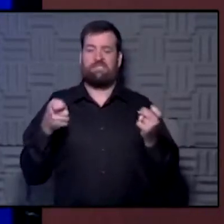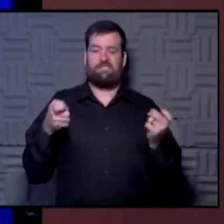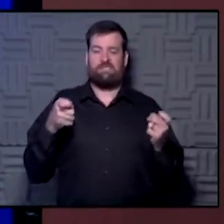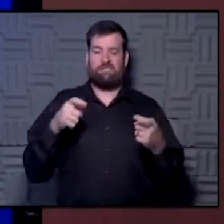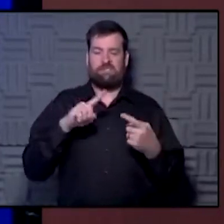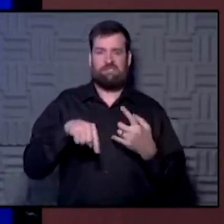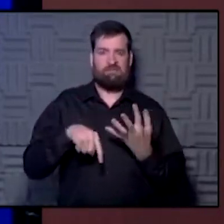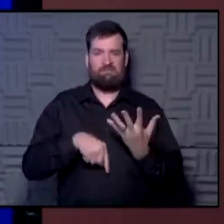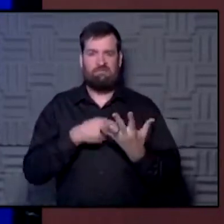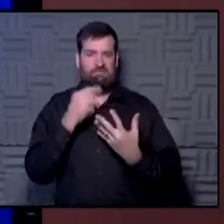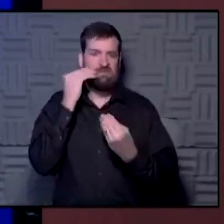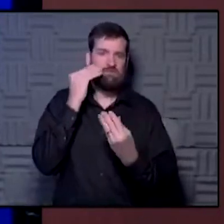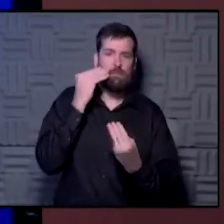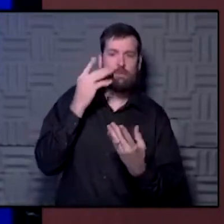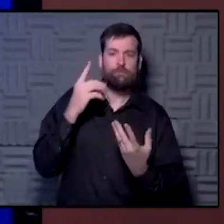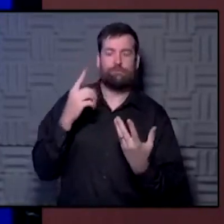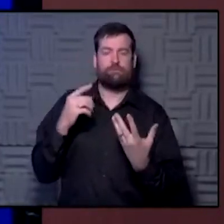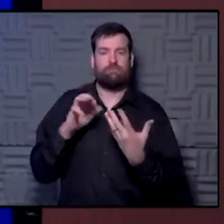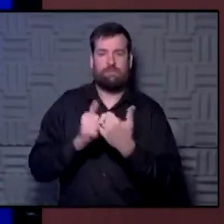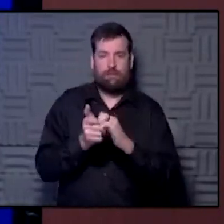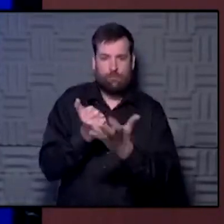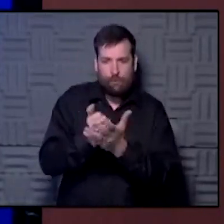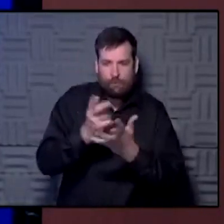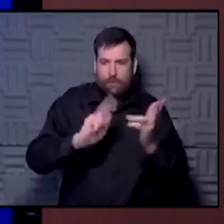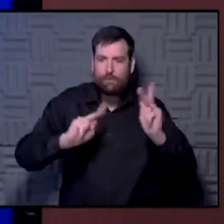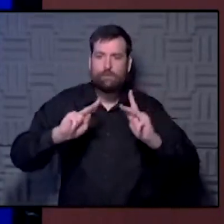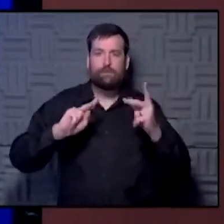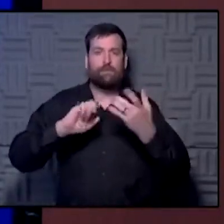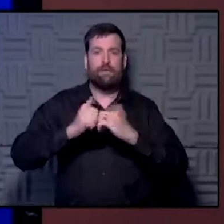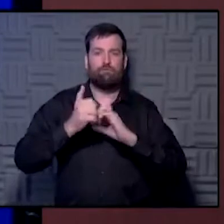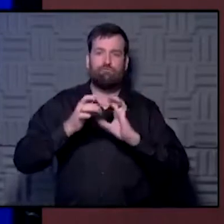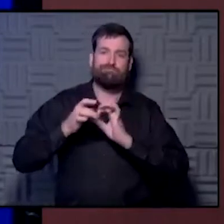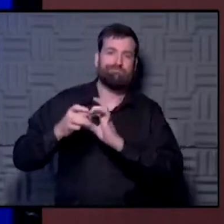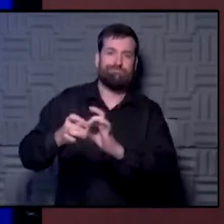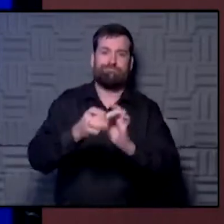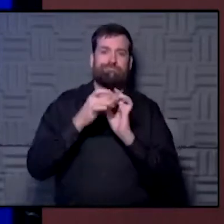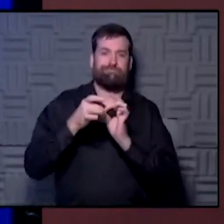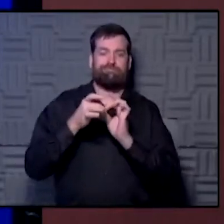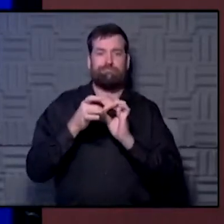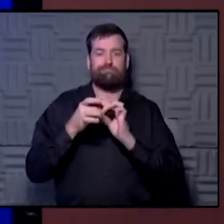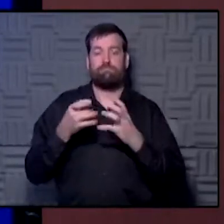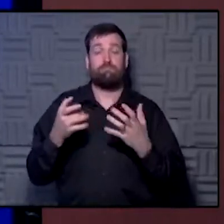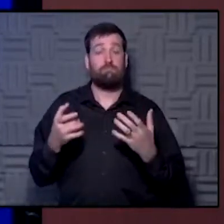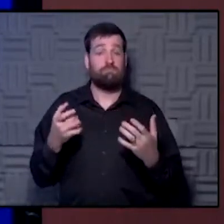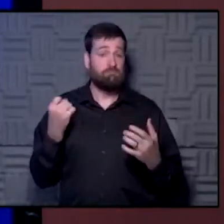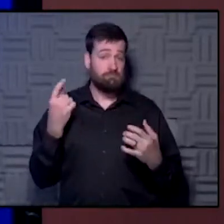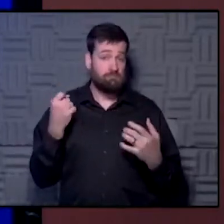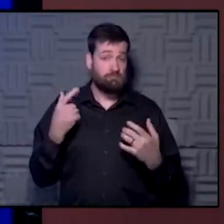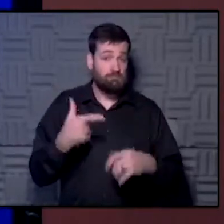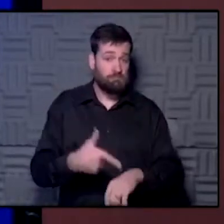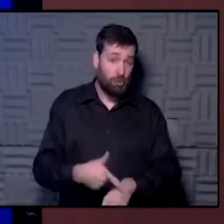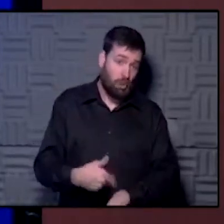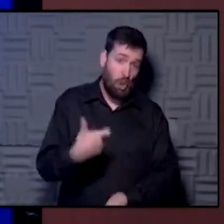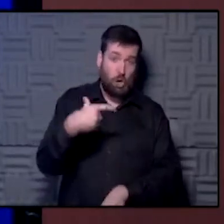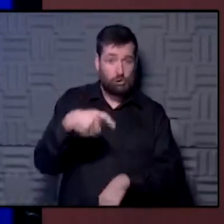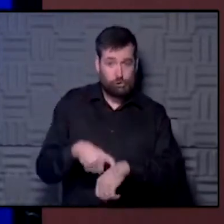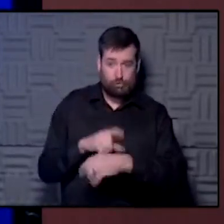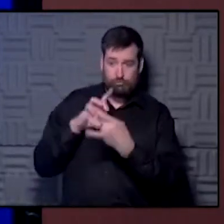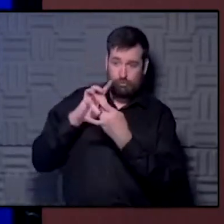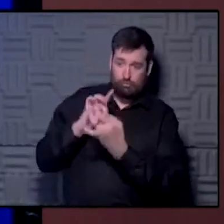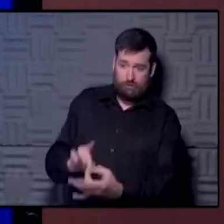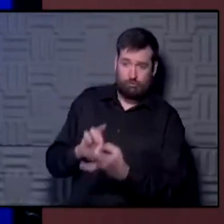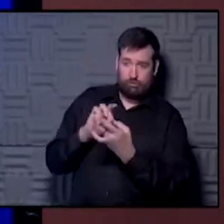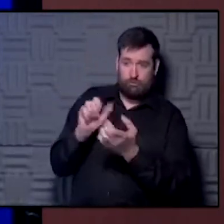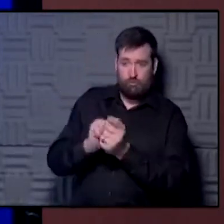the information that's coming in about how to help folks and how to coordinate and how to step up. And because they have a long-term relationship with these patients,